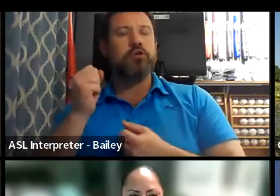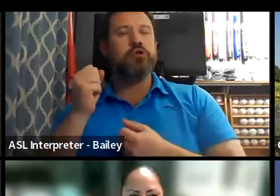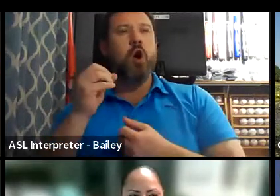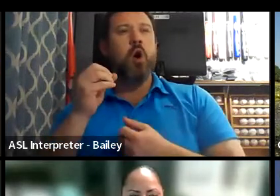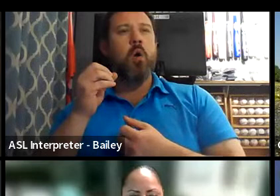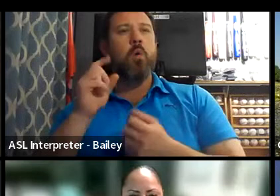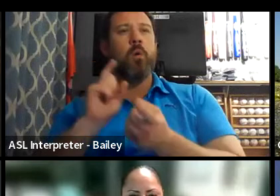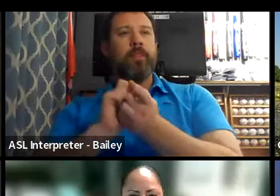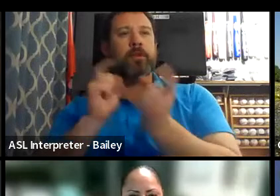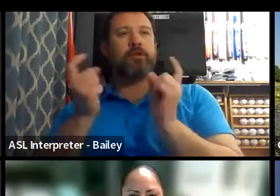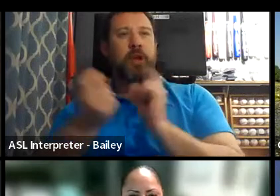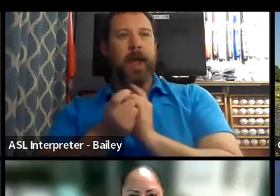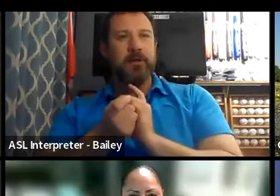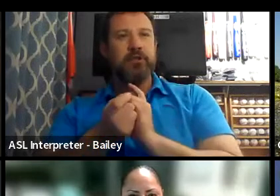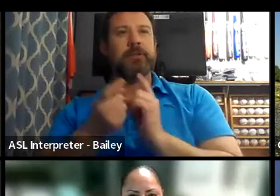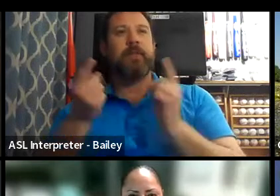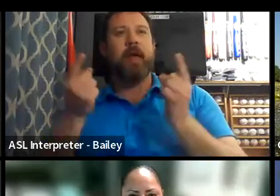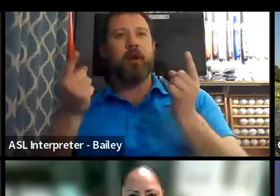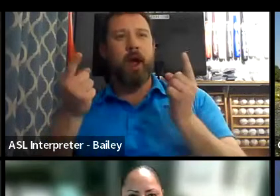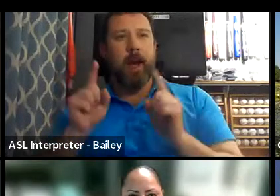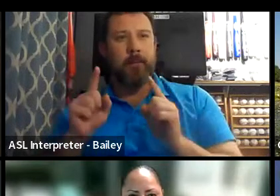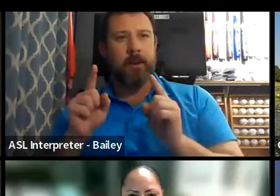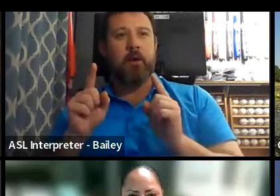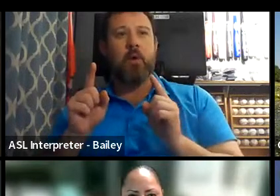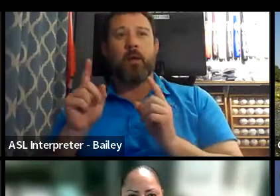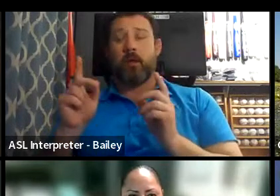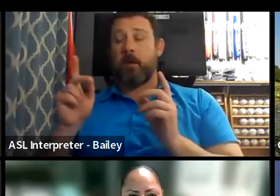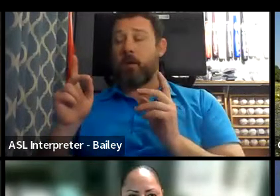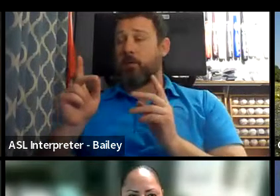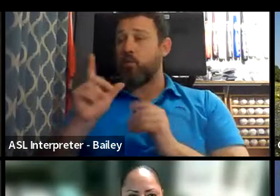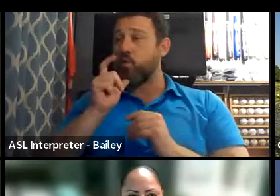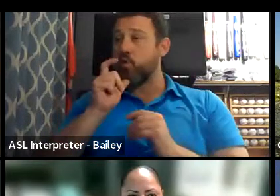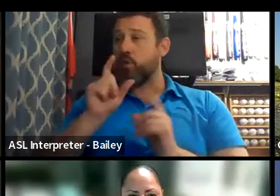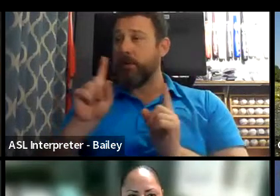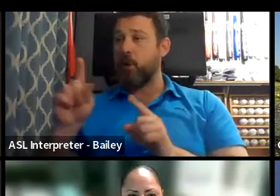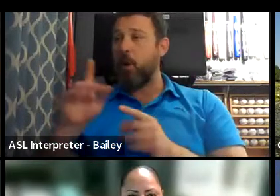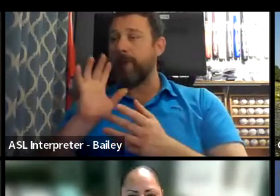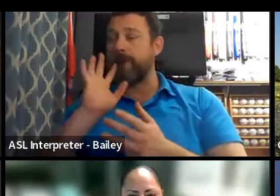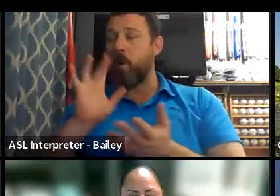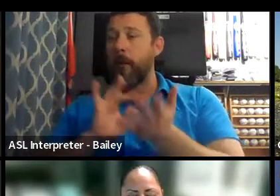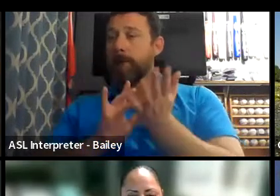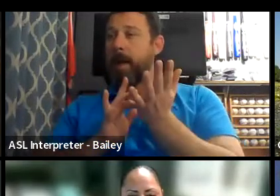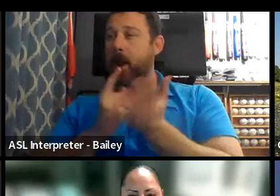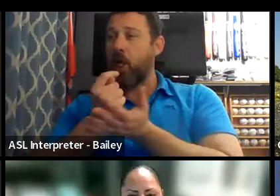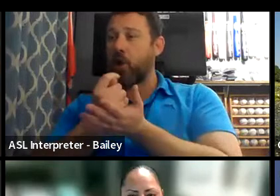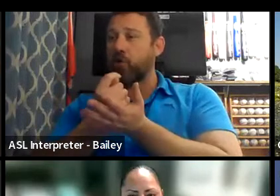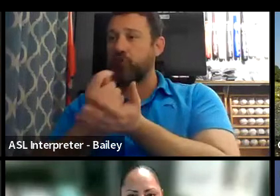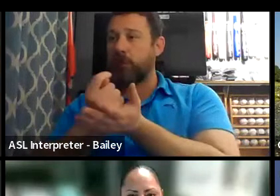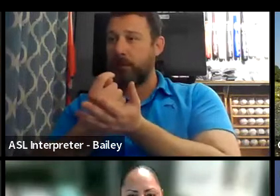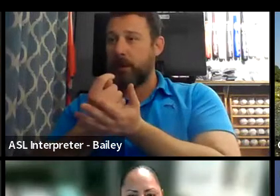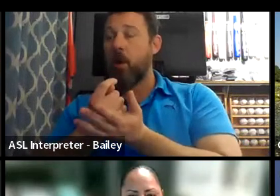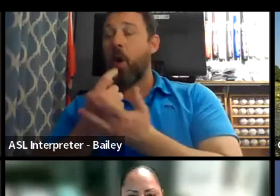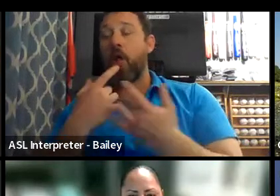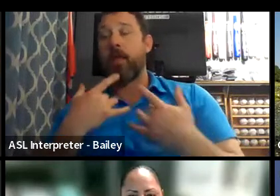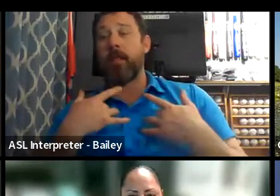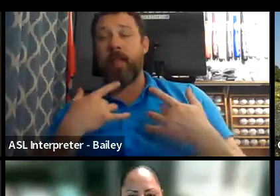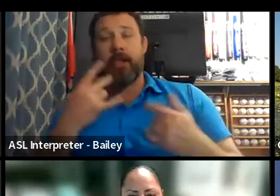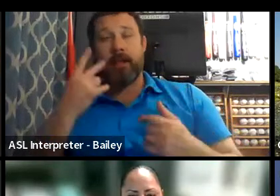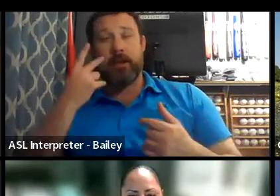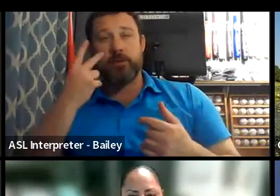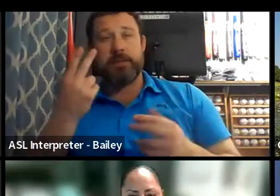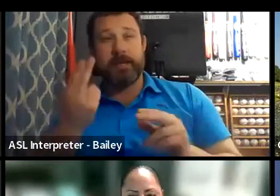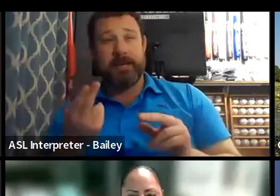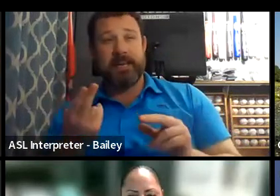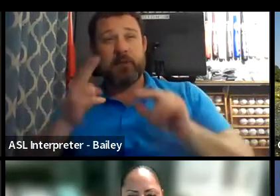the changes that are happening, so for those that may need to go for like medical treatment, are they likely to see like